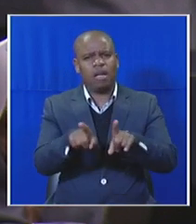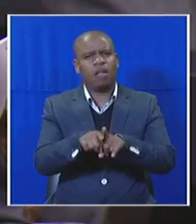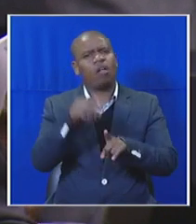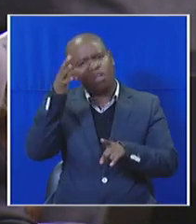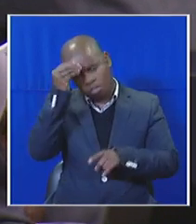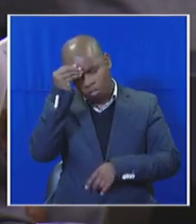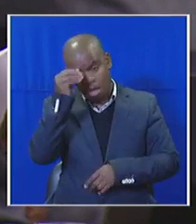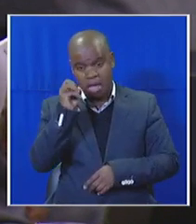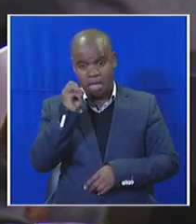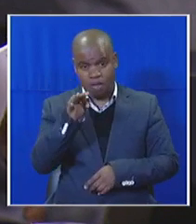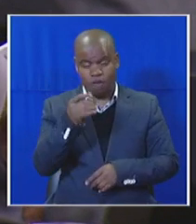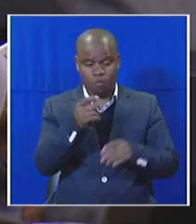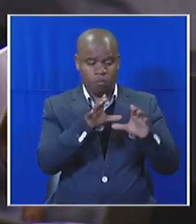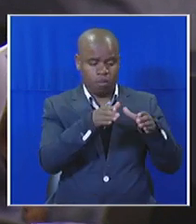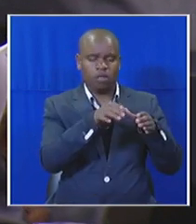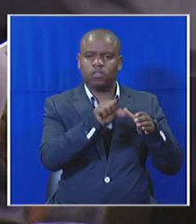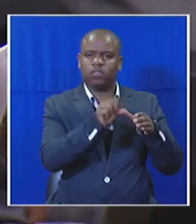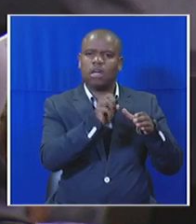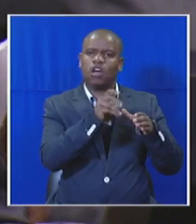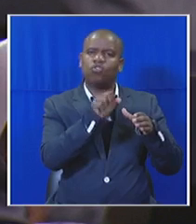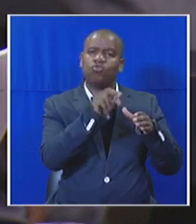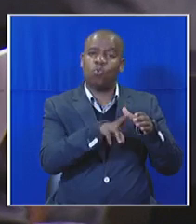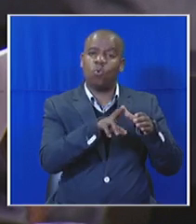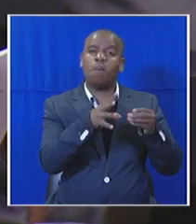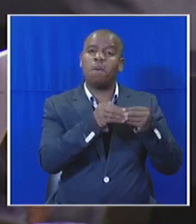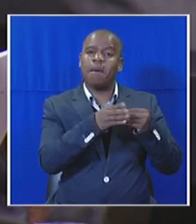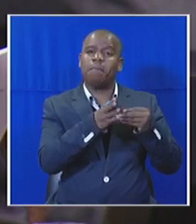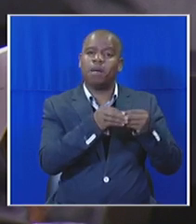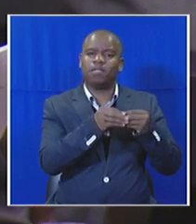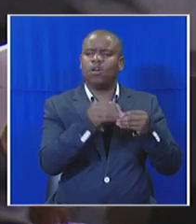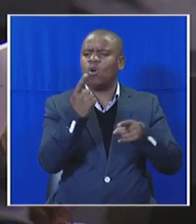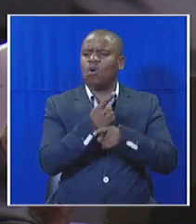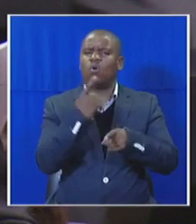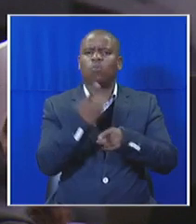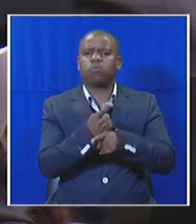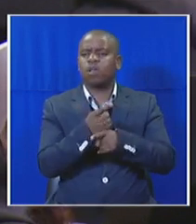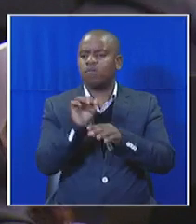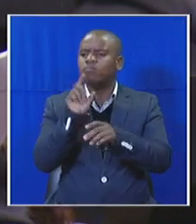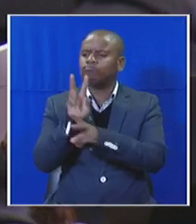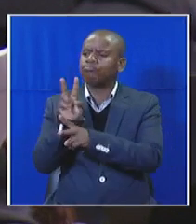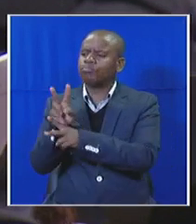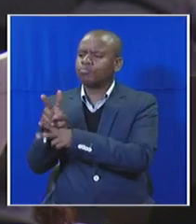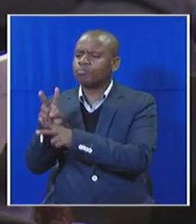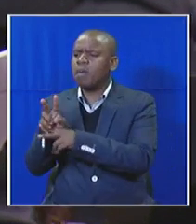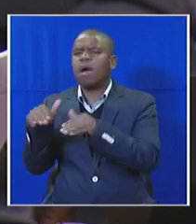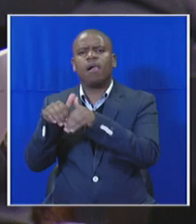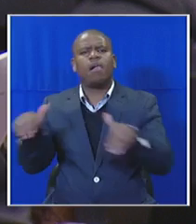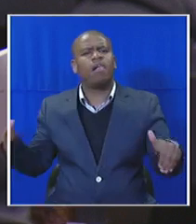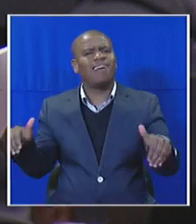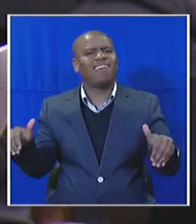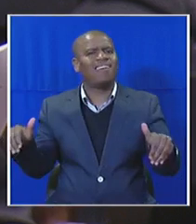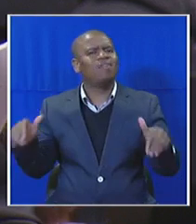neutrality from SADU members. We all know that. We can put a straight face here in